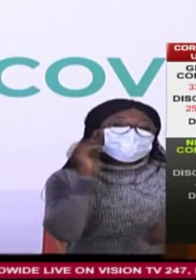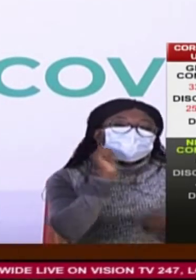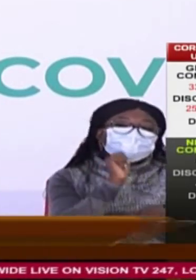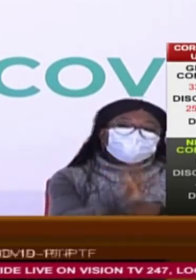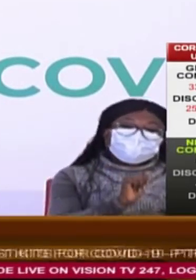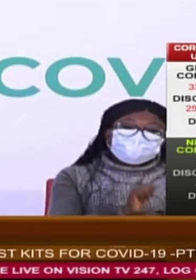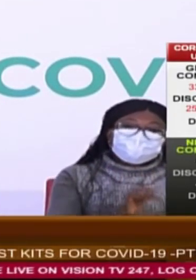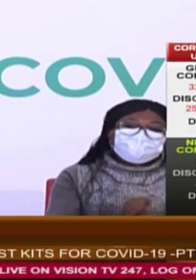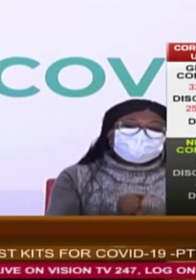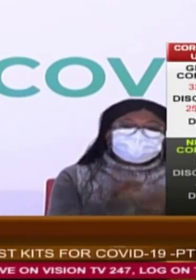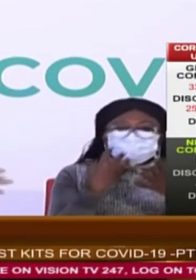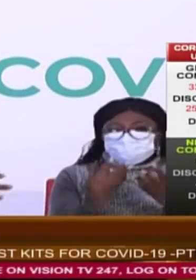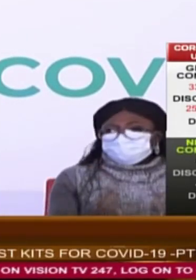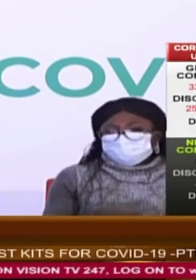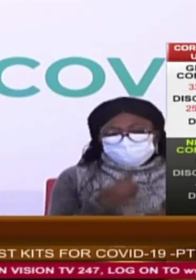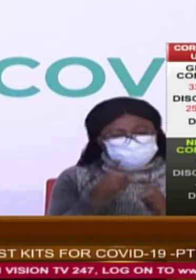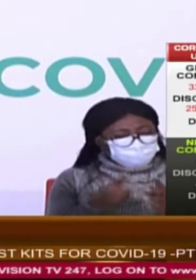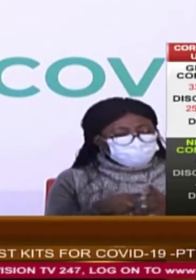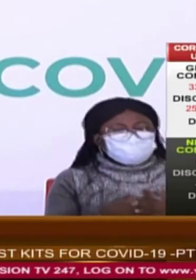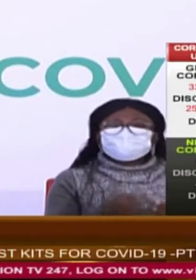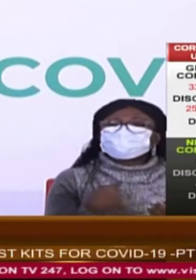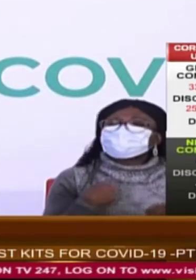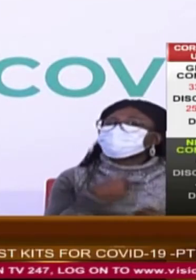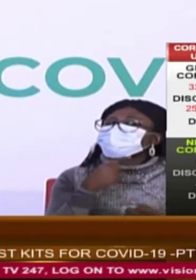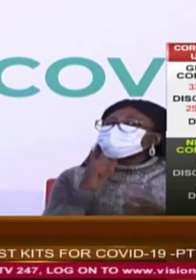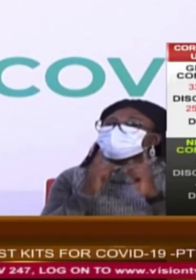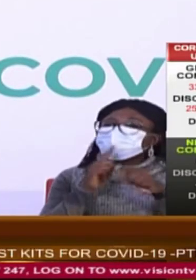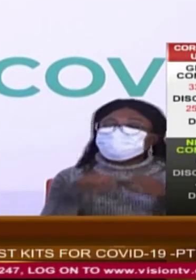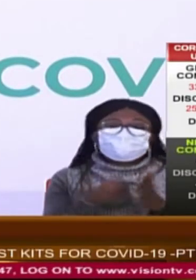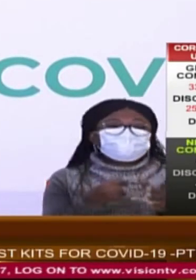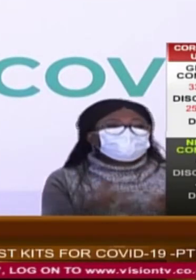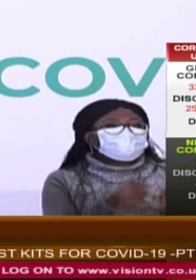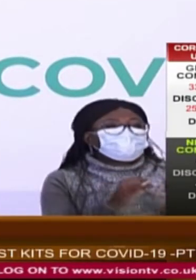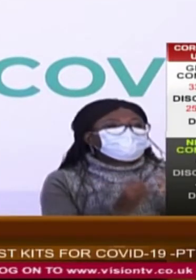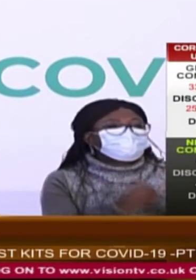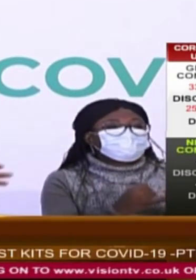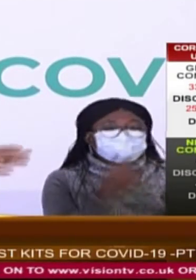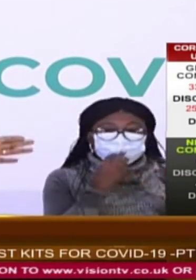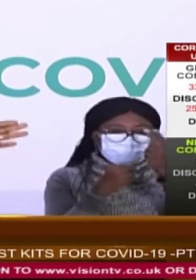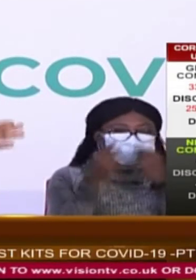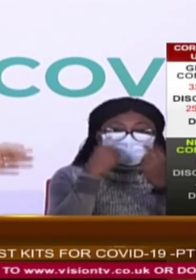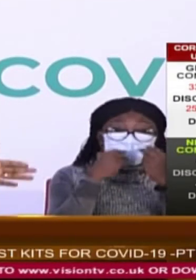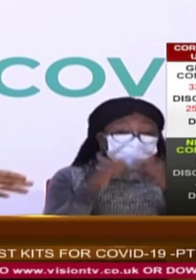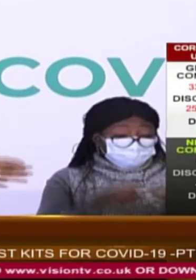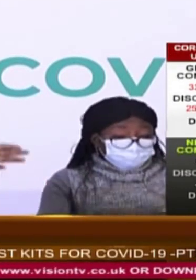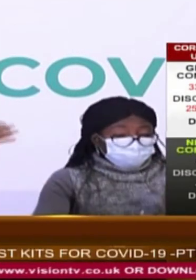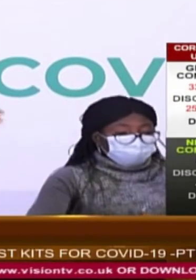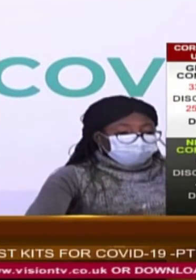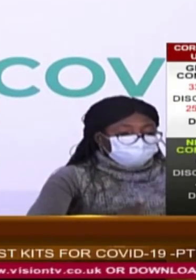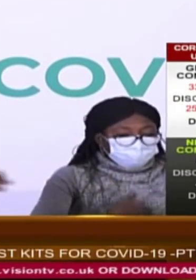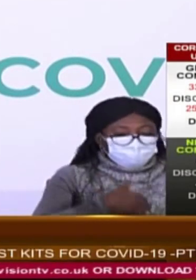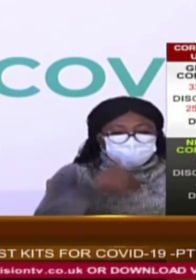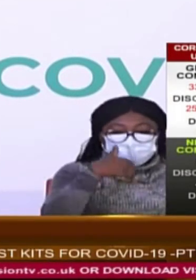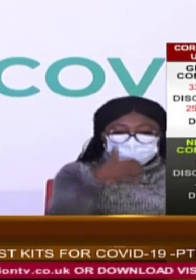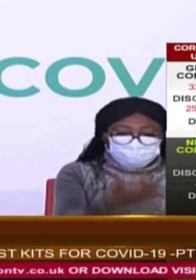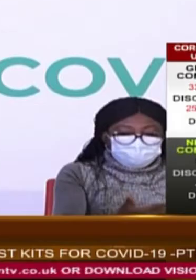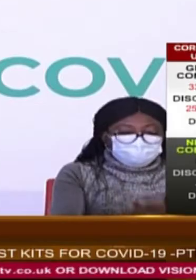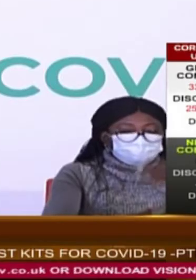solution. When we started, we spoke about it as if it was a joke. But we can see gradually, with